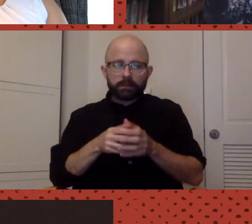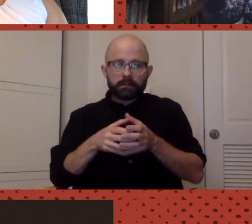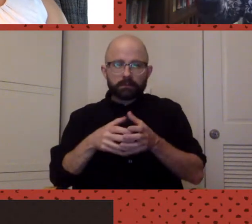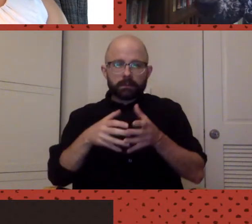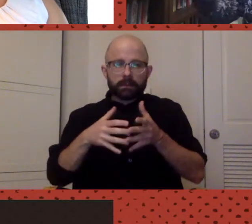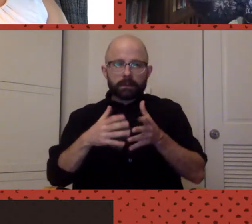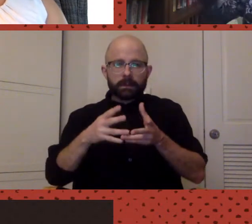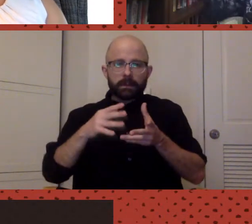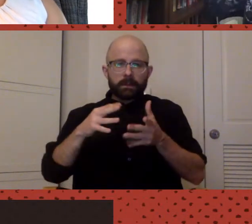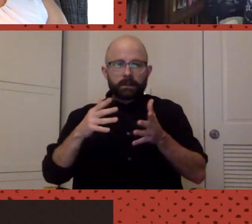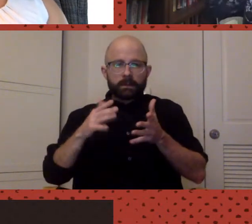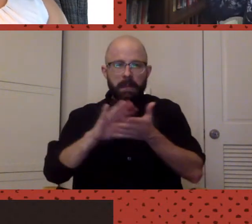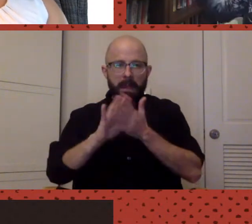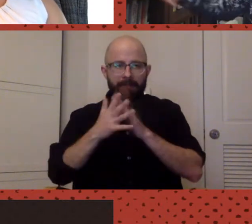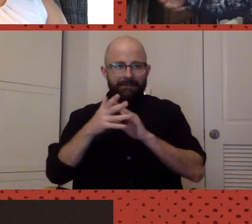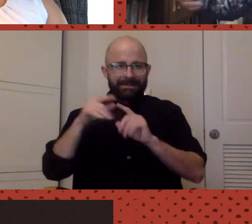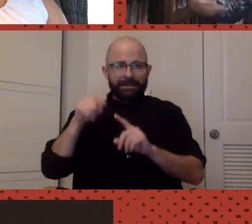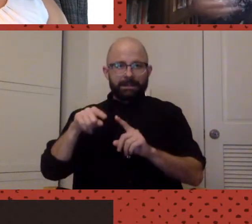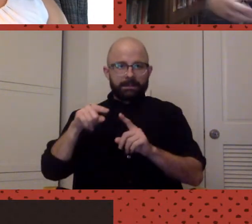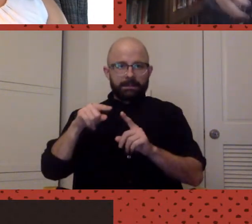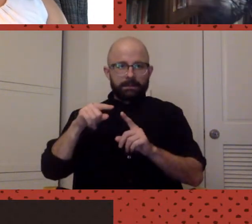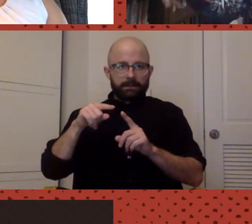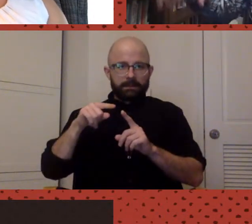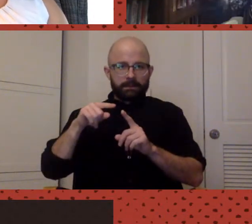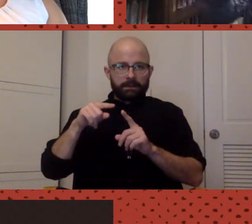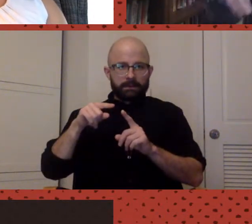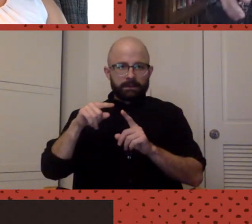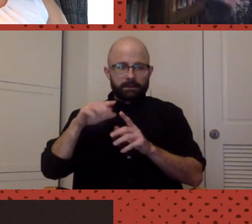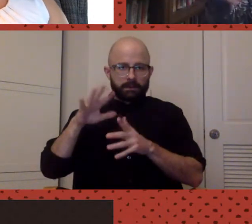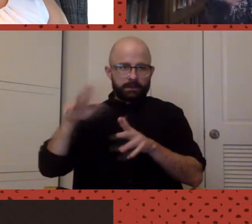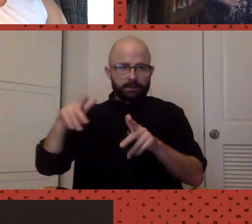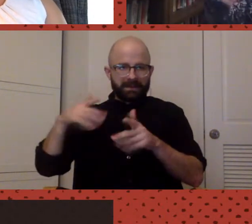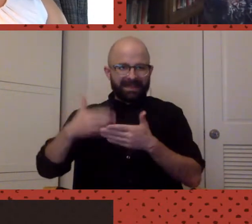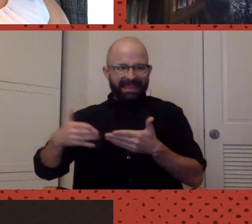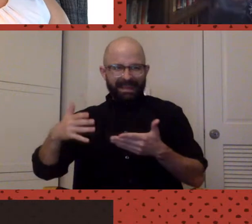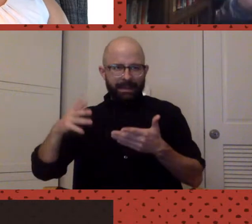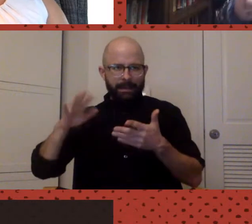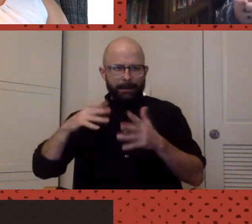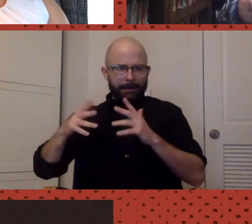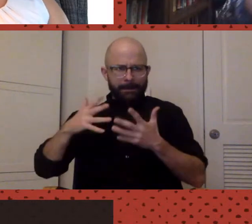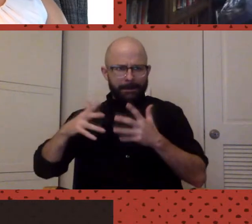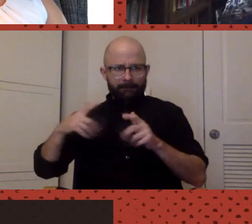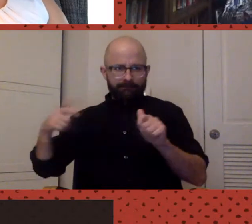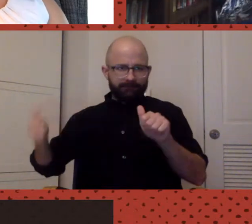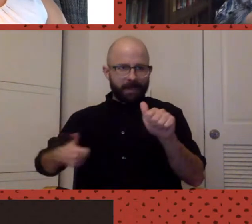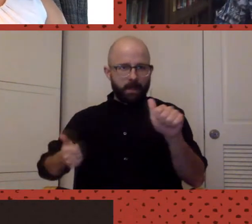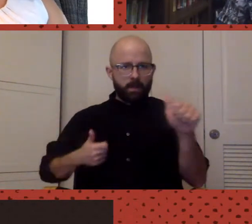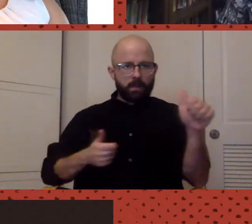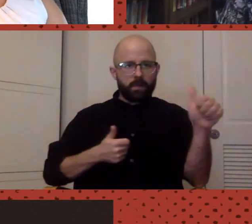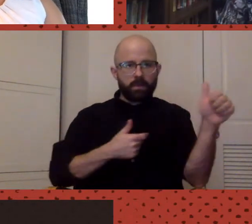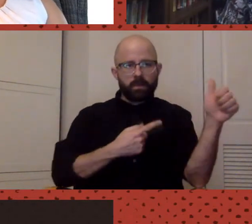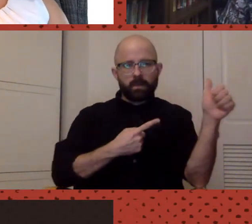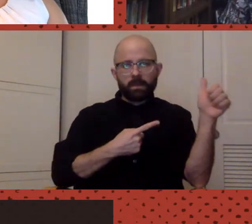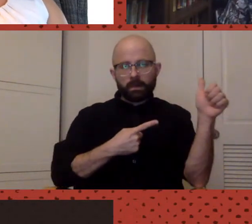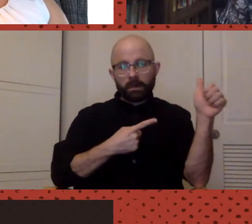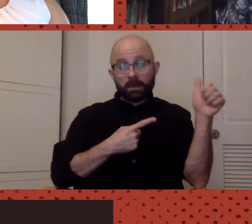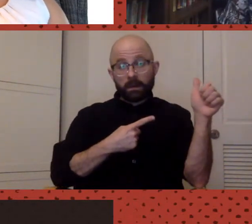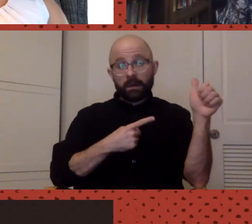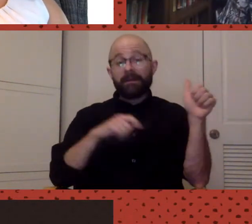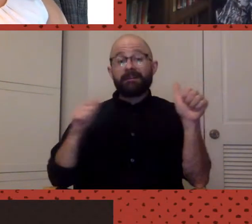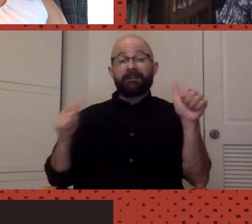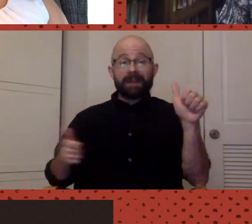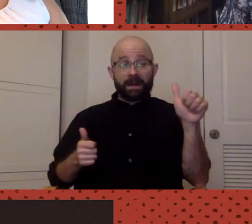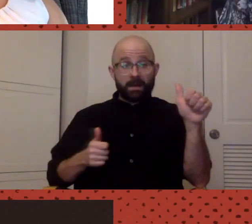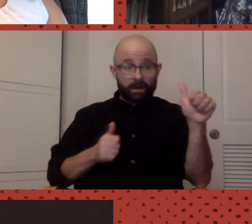cryptic thing that begins to follow him around, and it follows him all the way into the Darkening